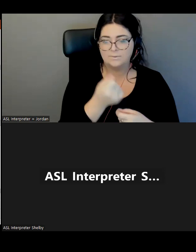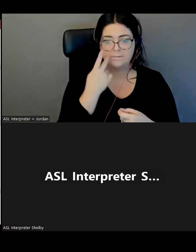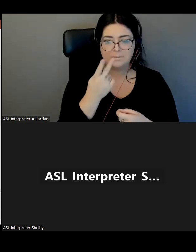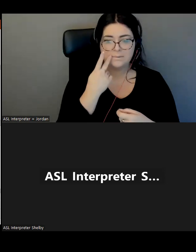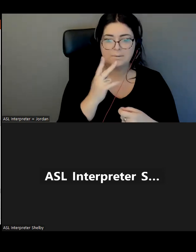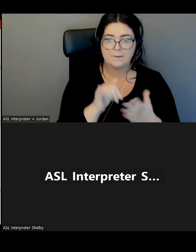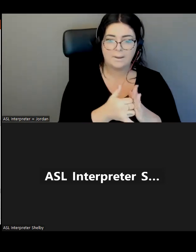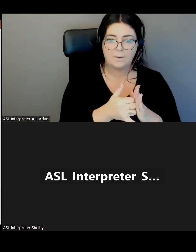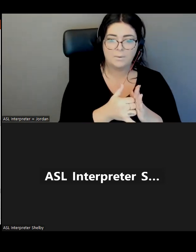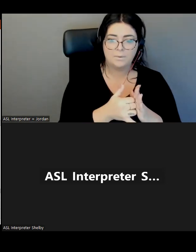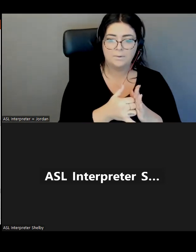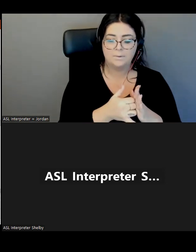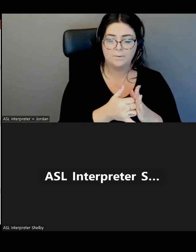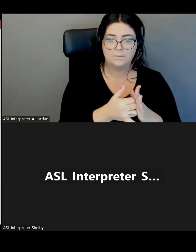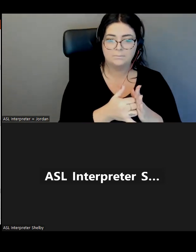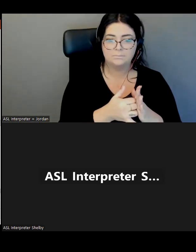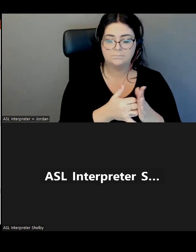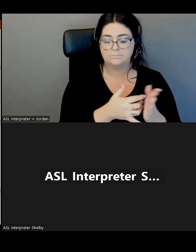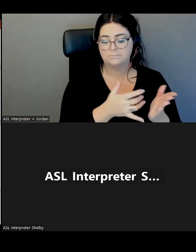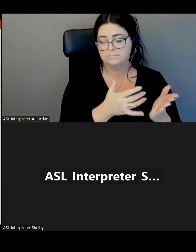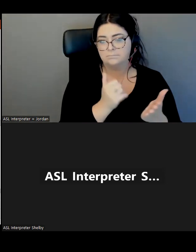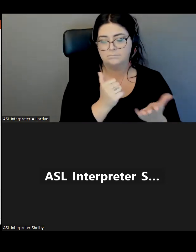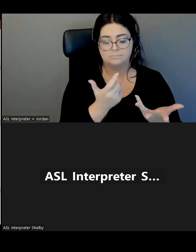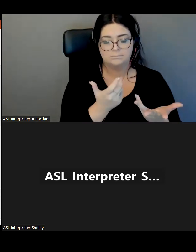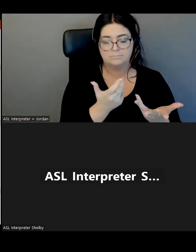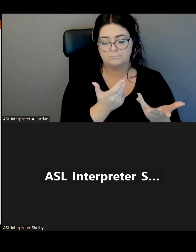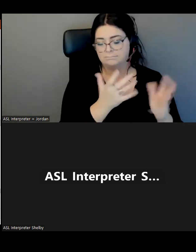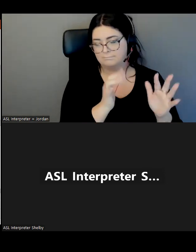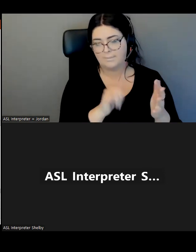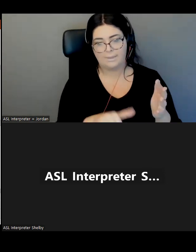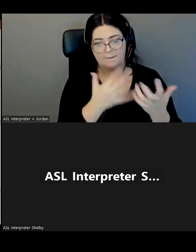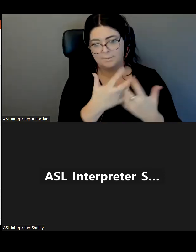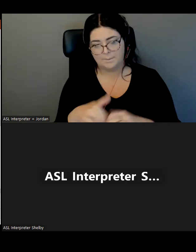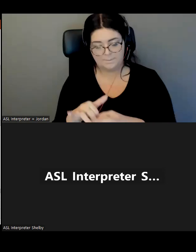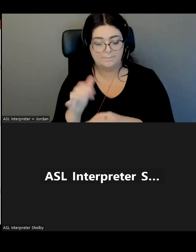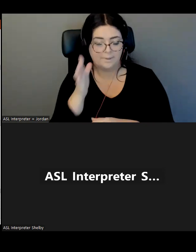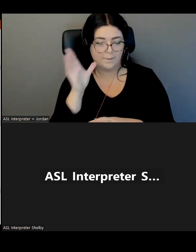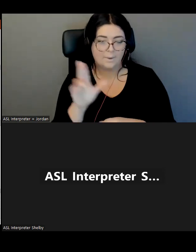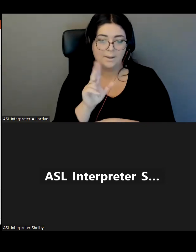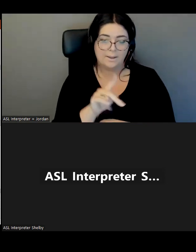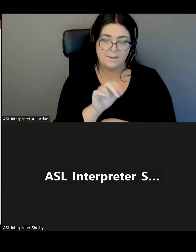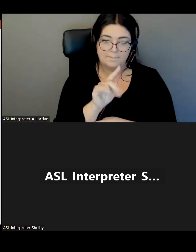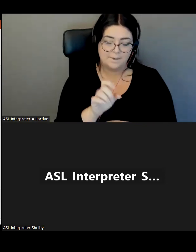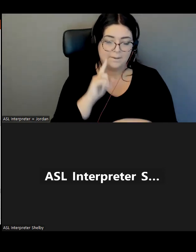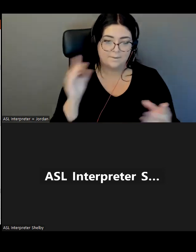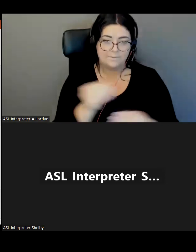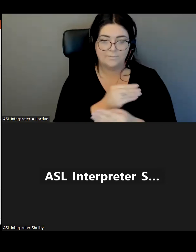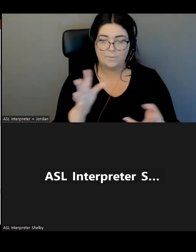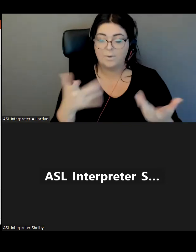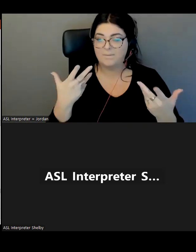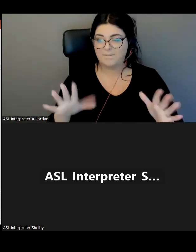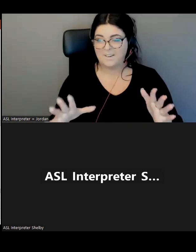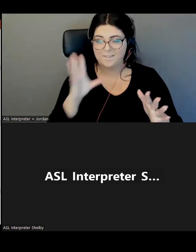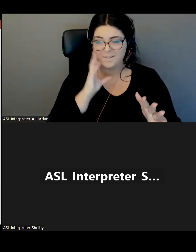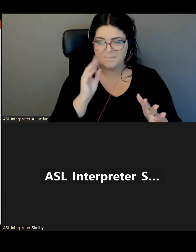is going to take place, and certainly something that I'd be happy to update on once it has happened and we have a little